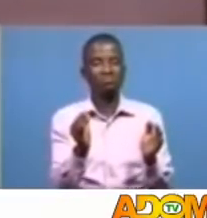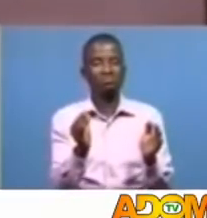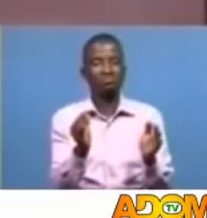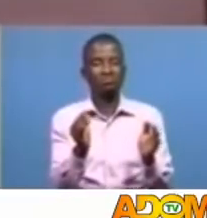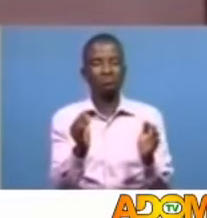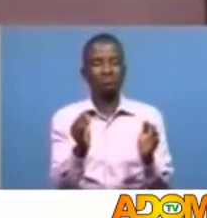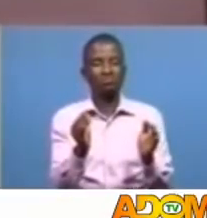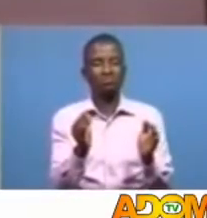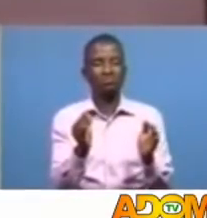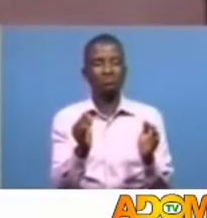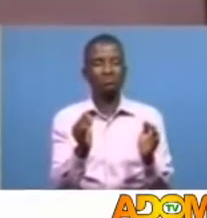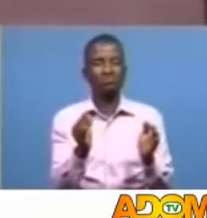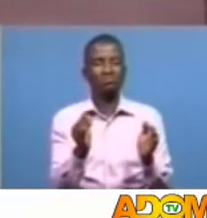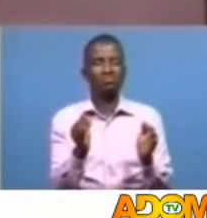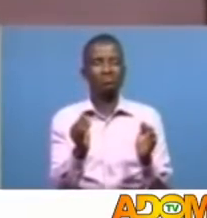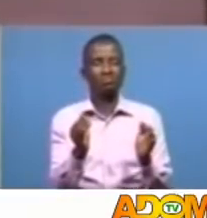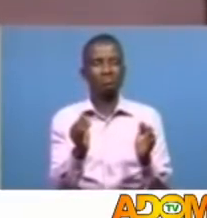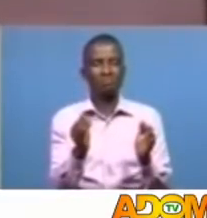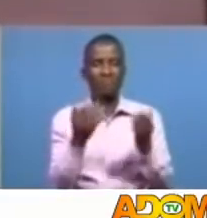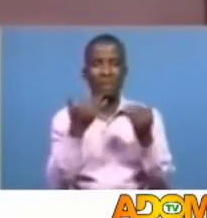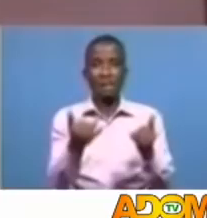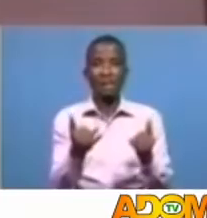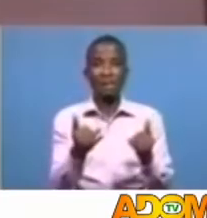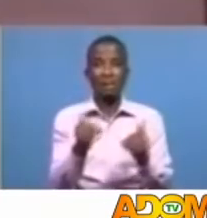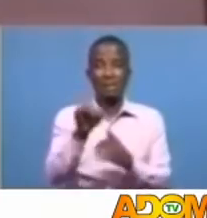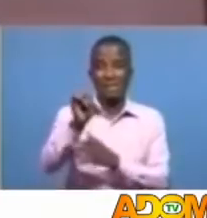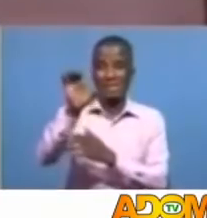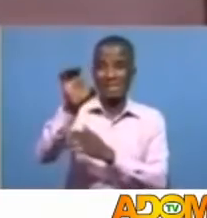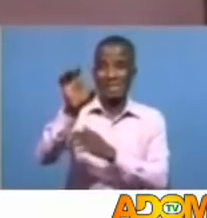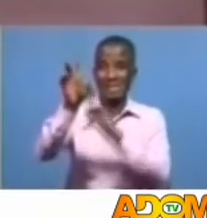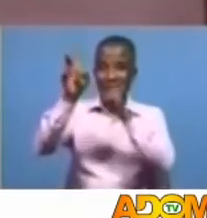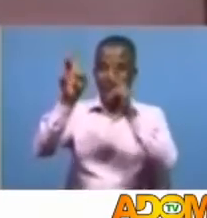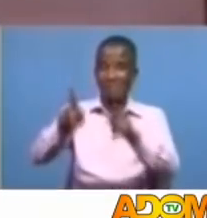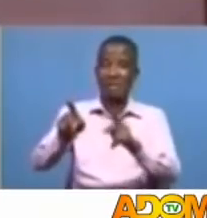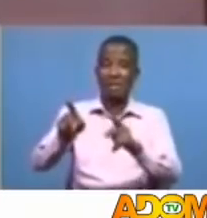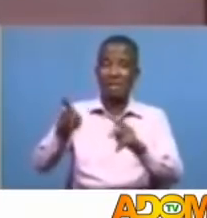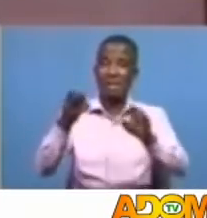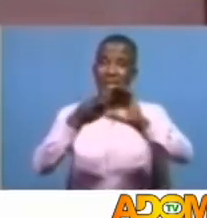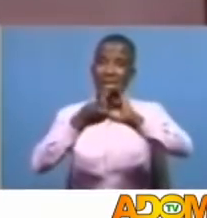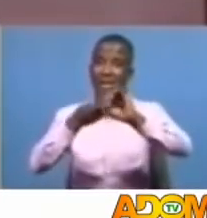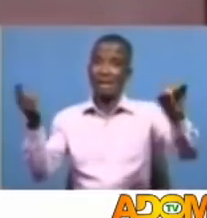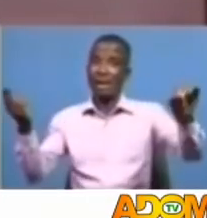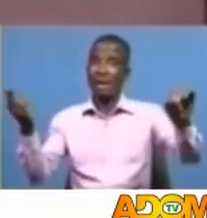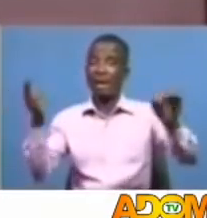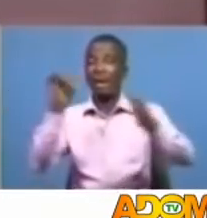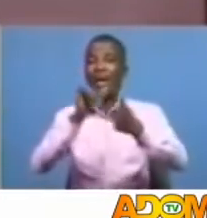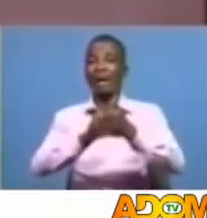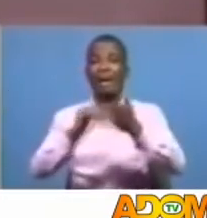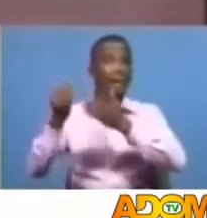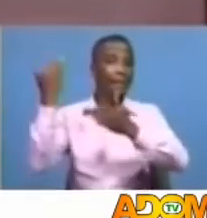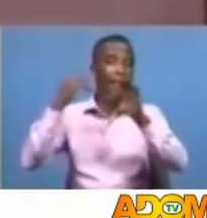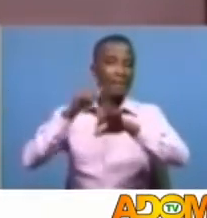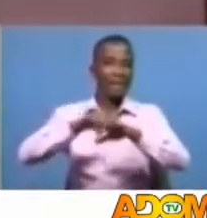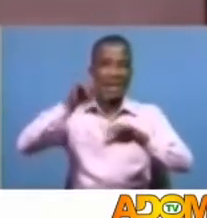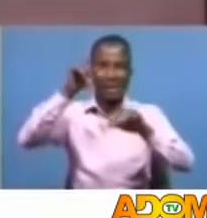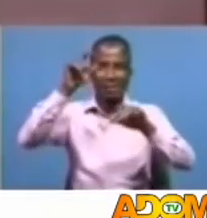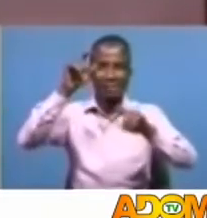the deposition of the first respondent's chair on this matter can